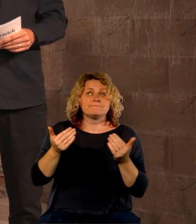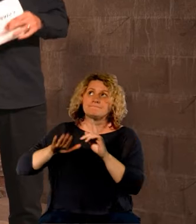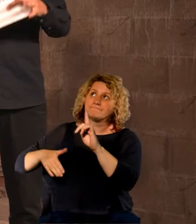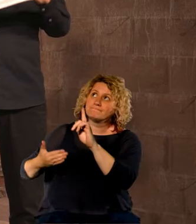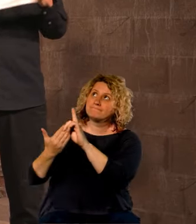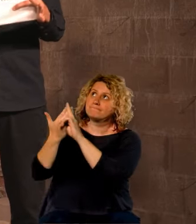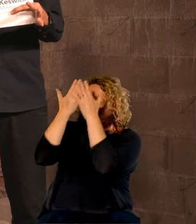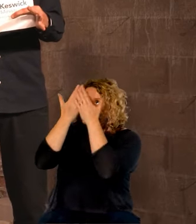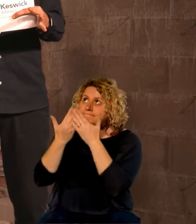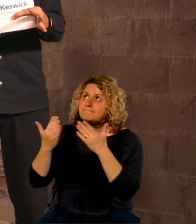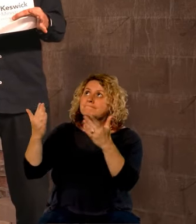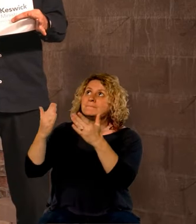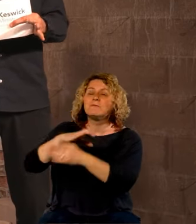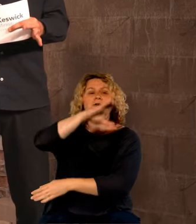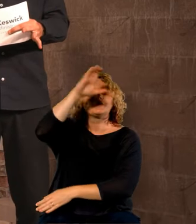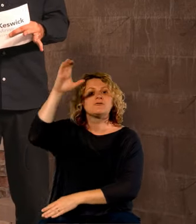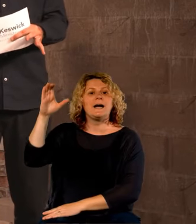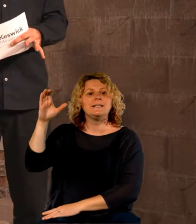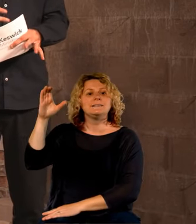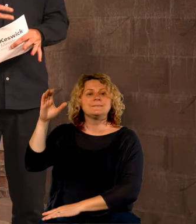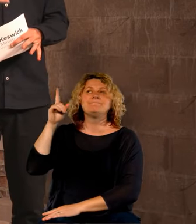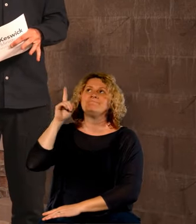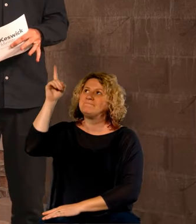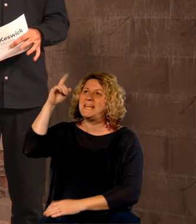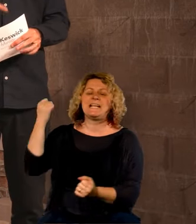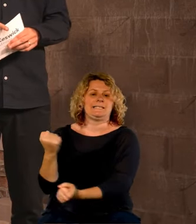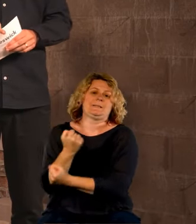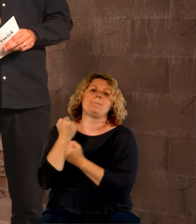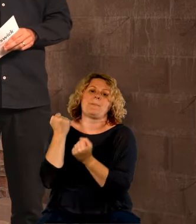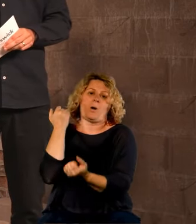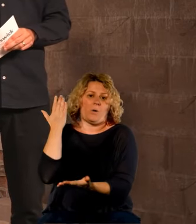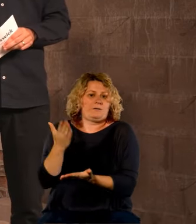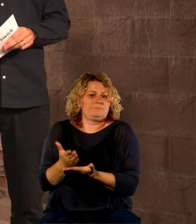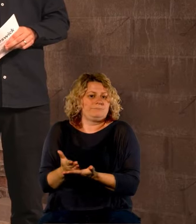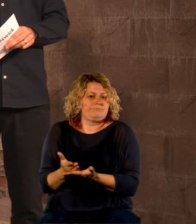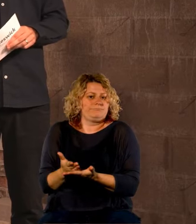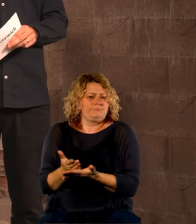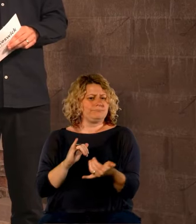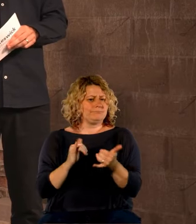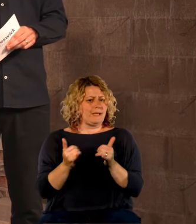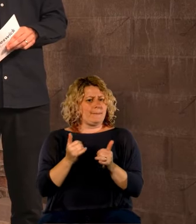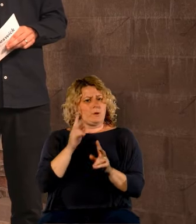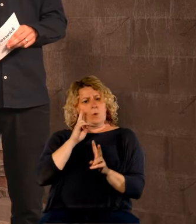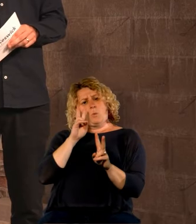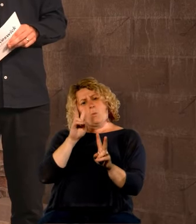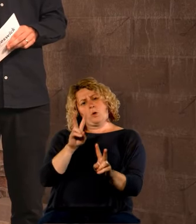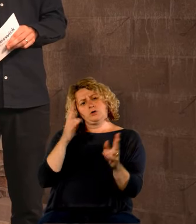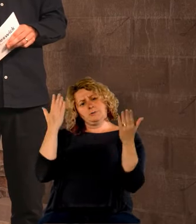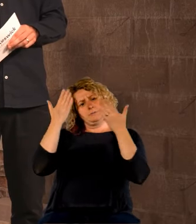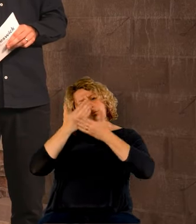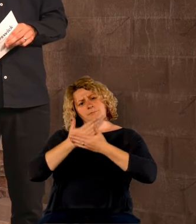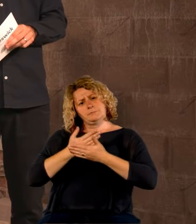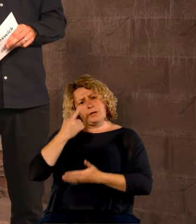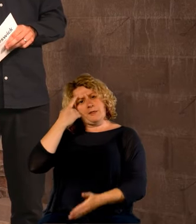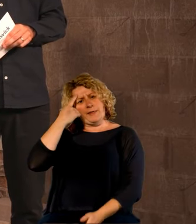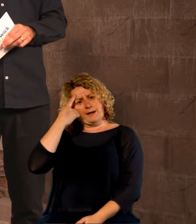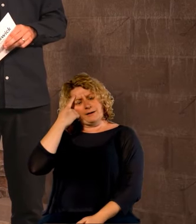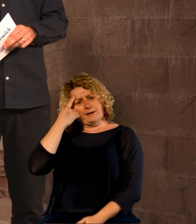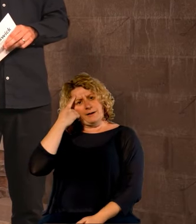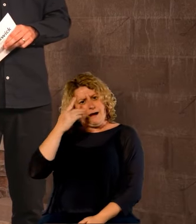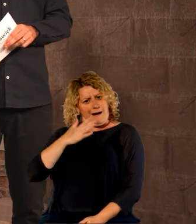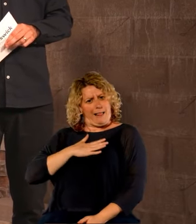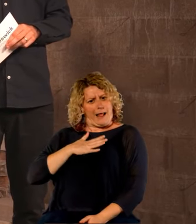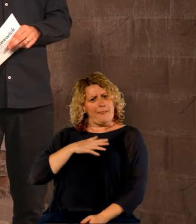I don't know, maybe there's someone at home, you've watched that this evening and you're thinking, I want to have a little bit of what that Welsh fella's